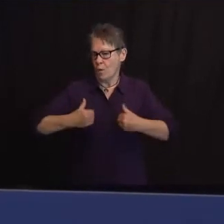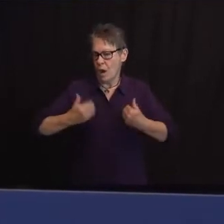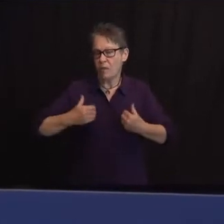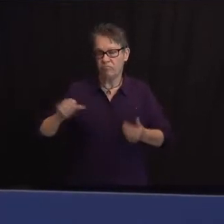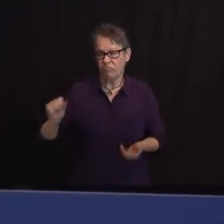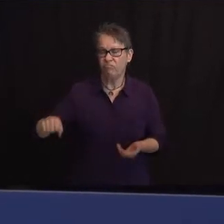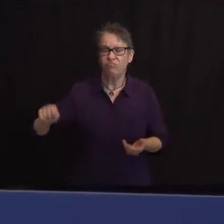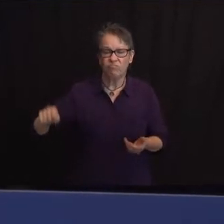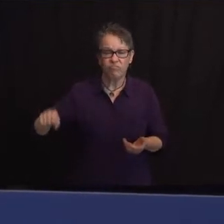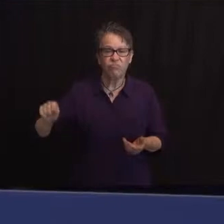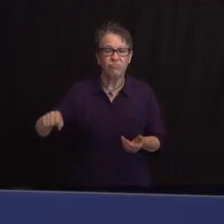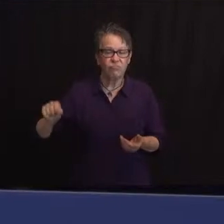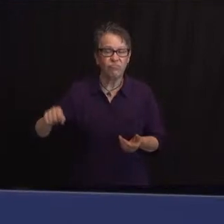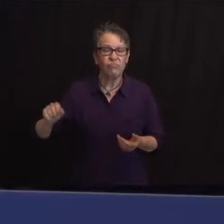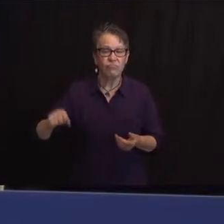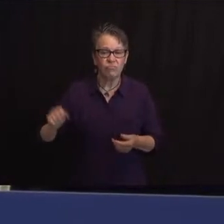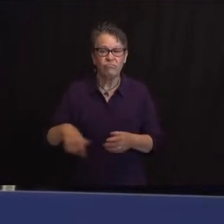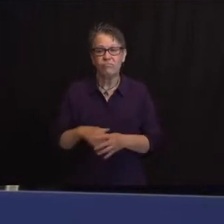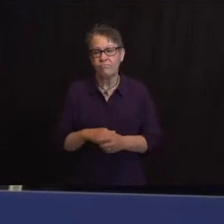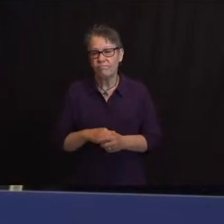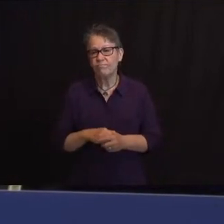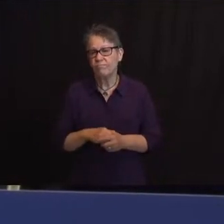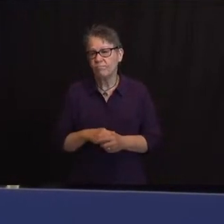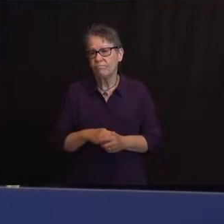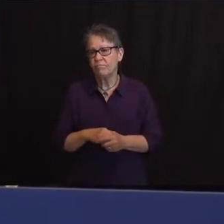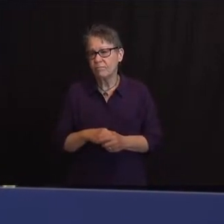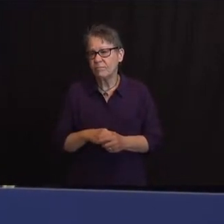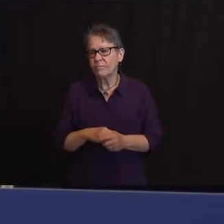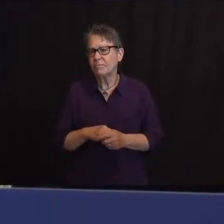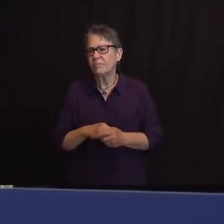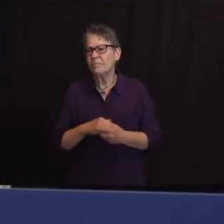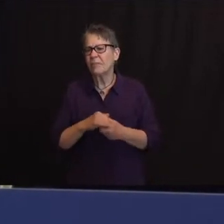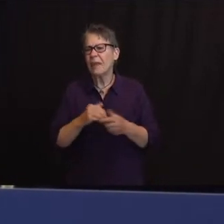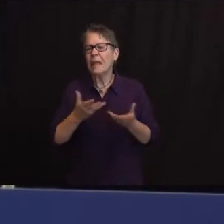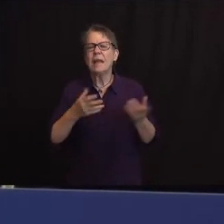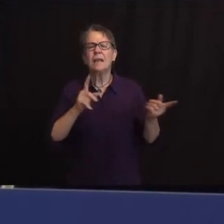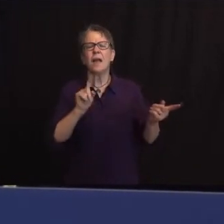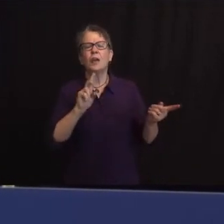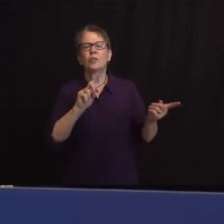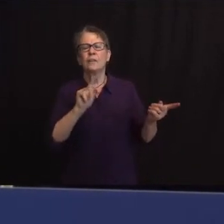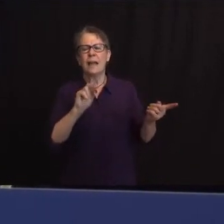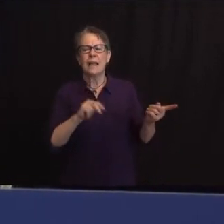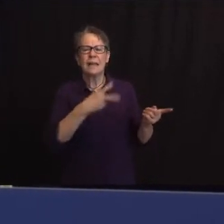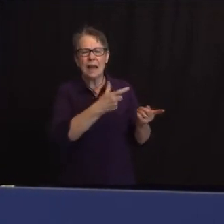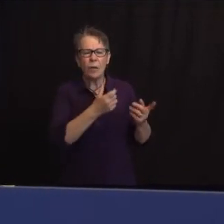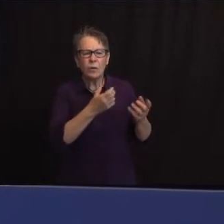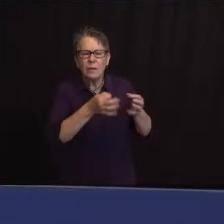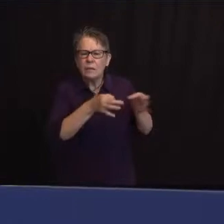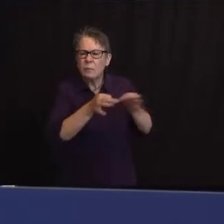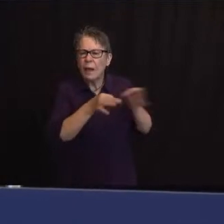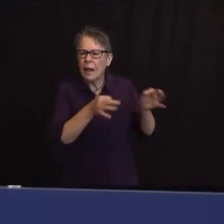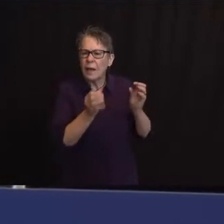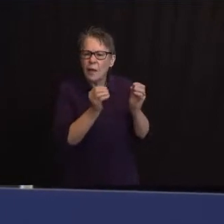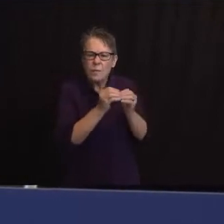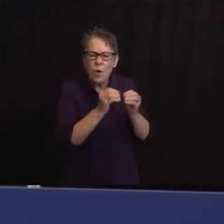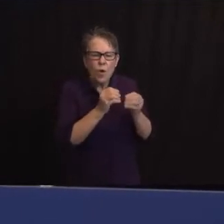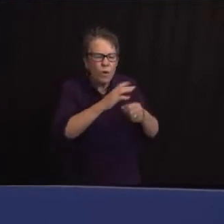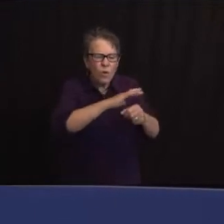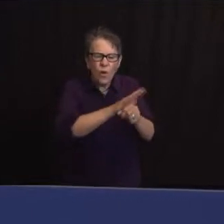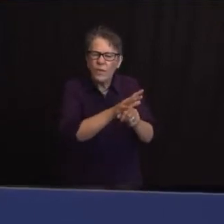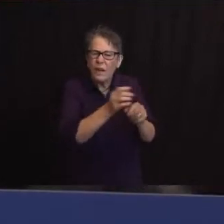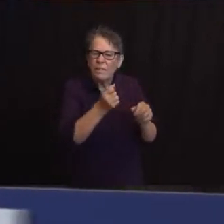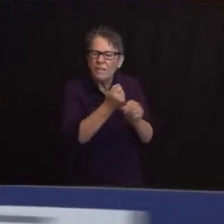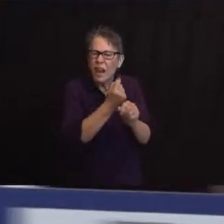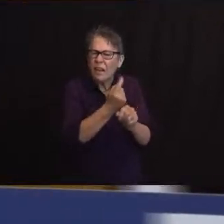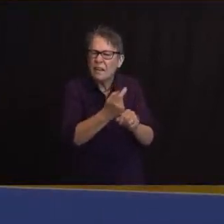the highest percentage of the tests. I'm going to let Dr. Tan talk about the variants and what they're finding. Tina, we could not bring you